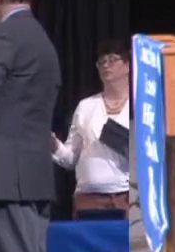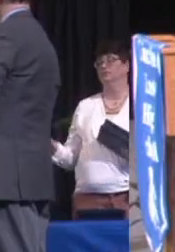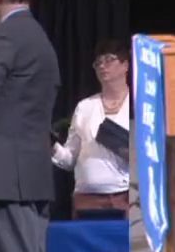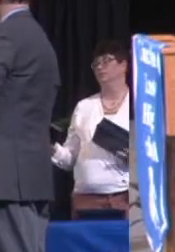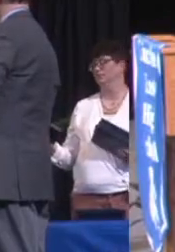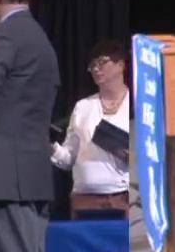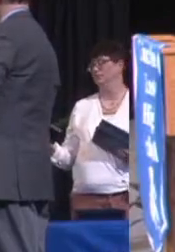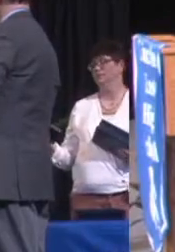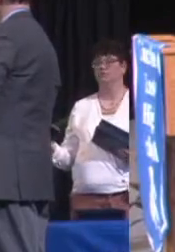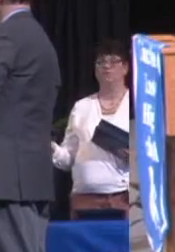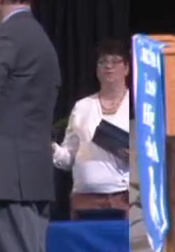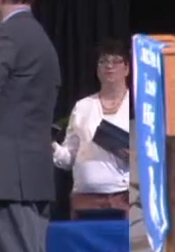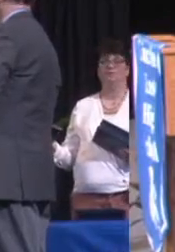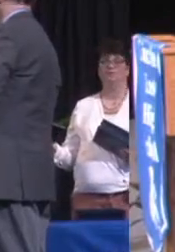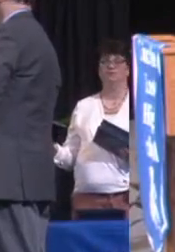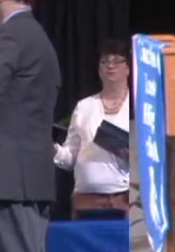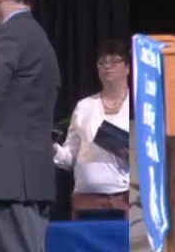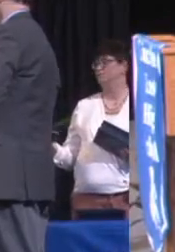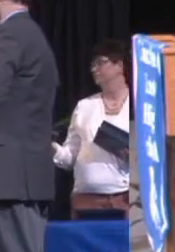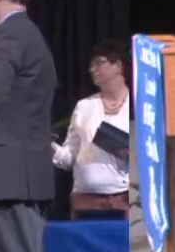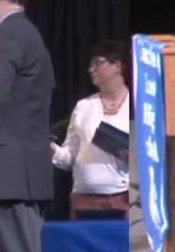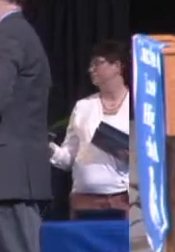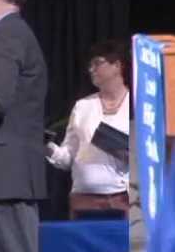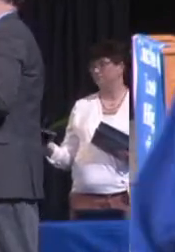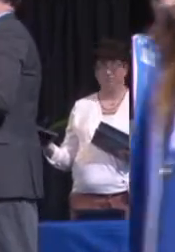Robert Lee Nelson.